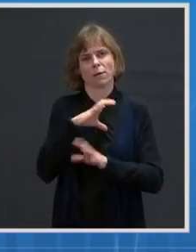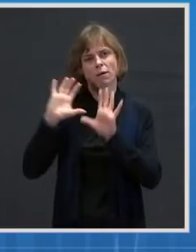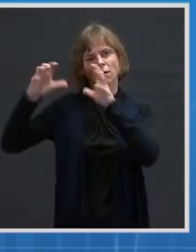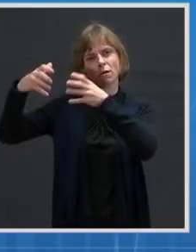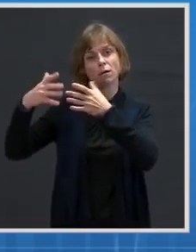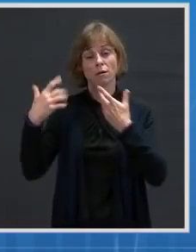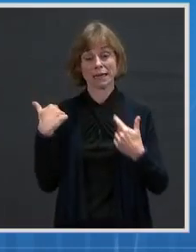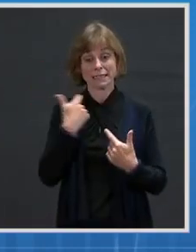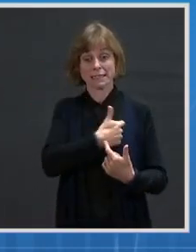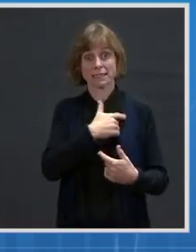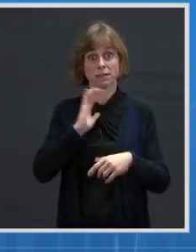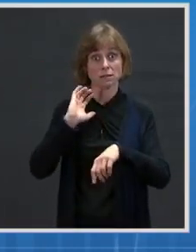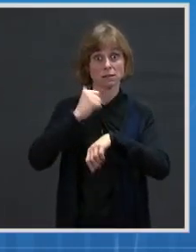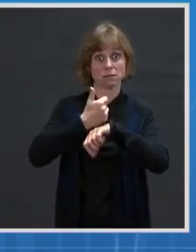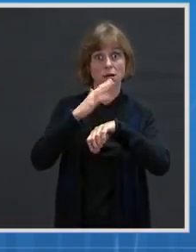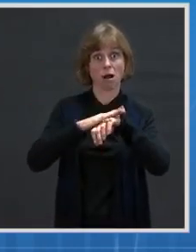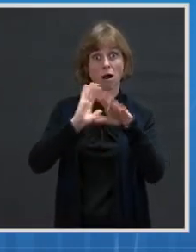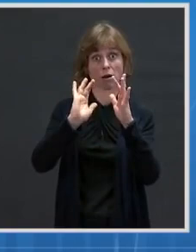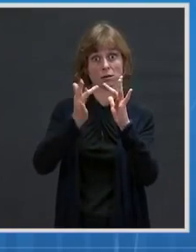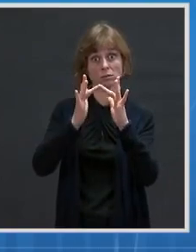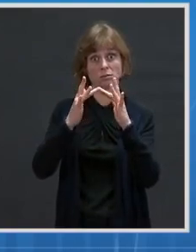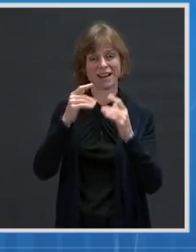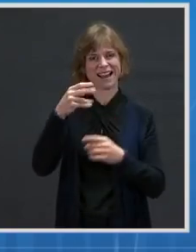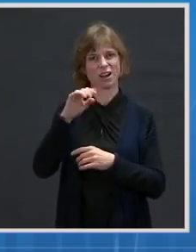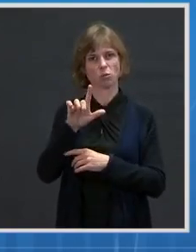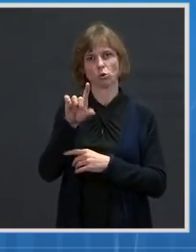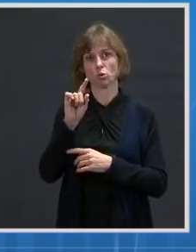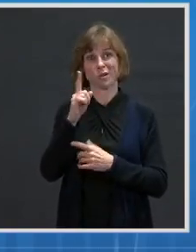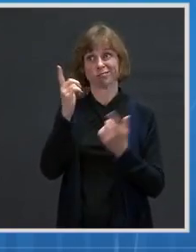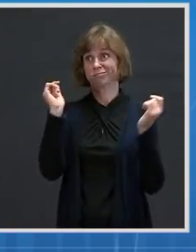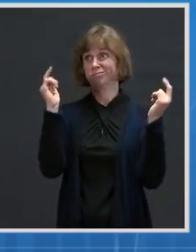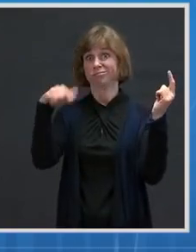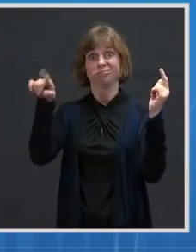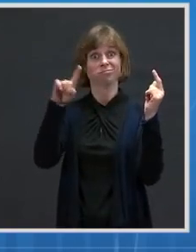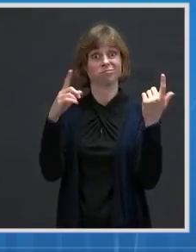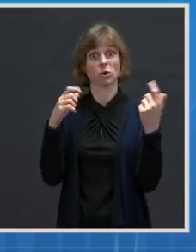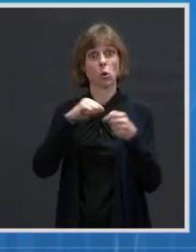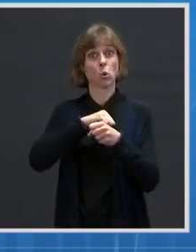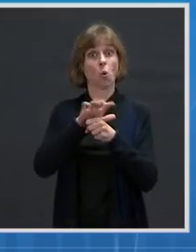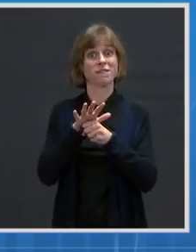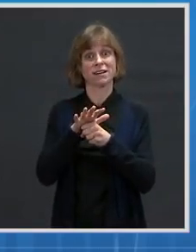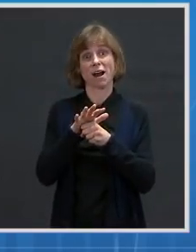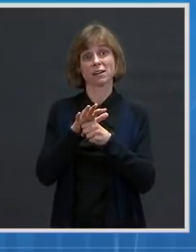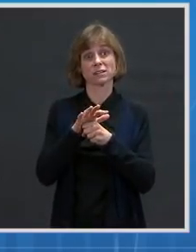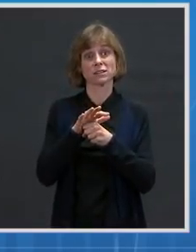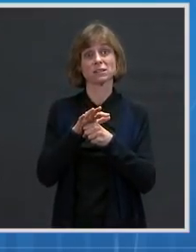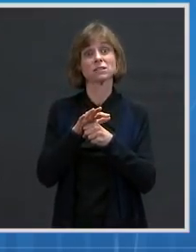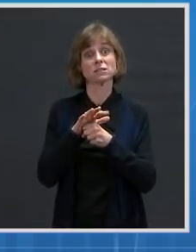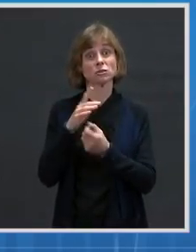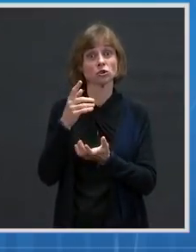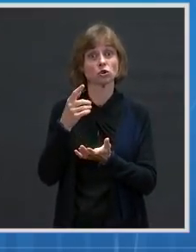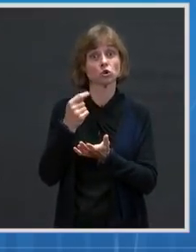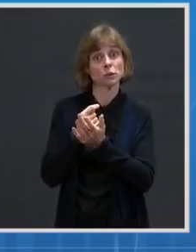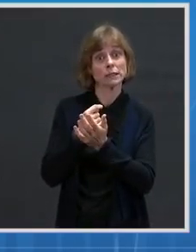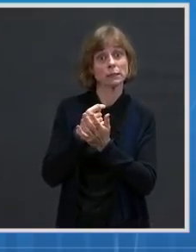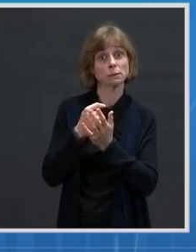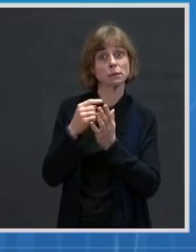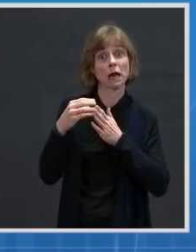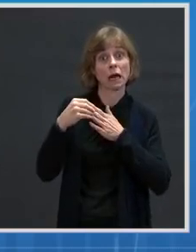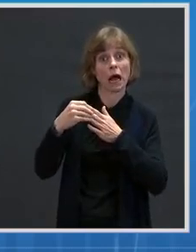in April of 2020, easily accessible by COVID-19 treatment